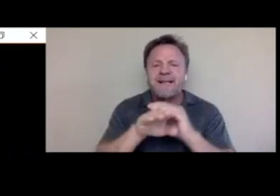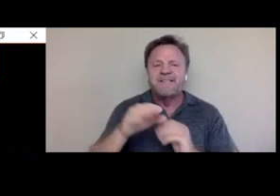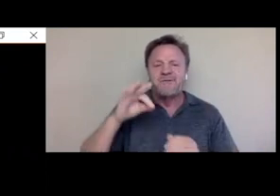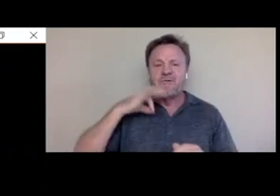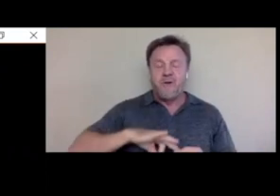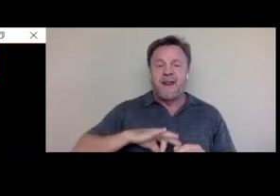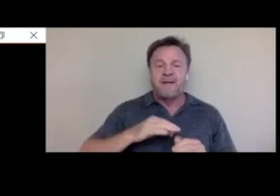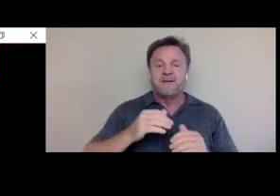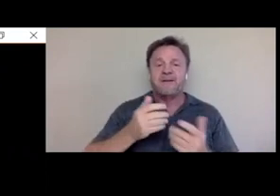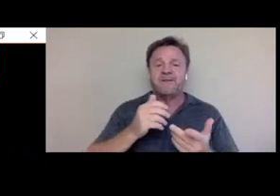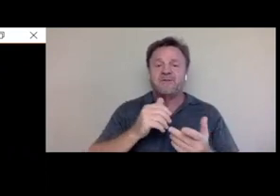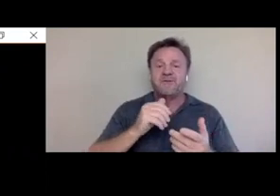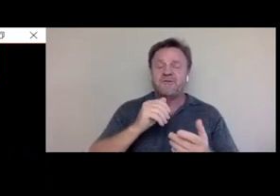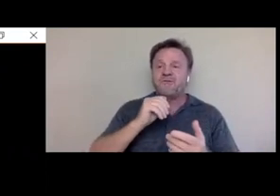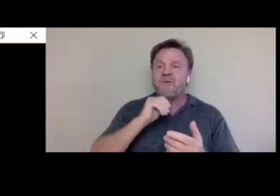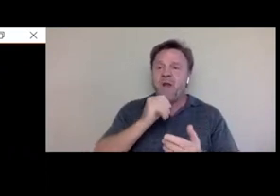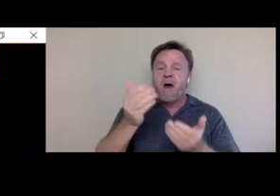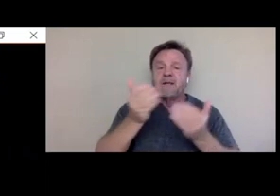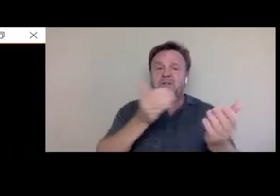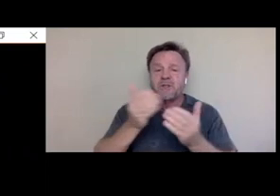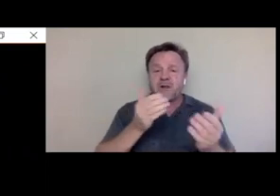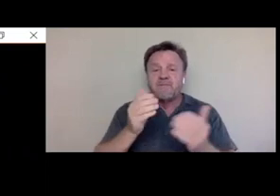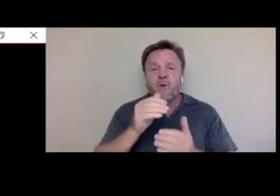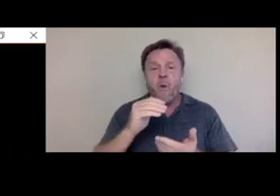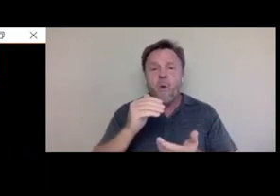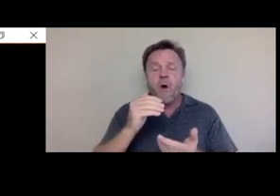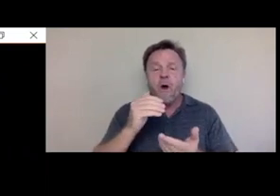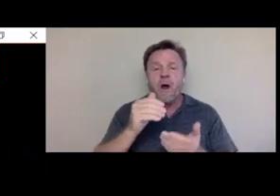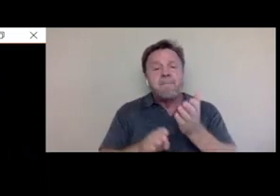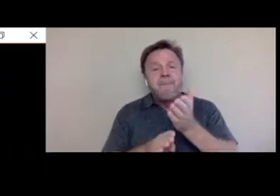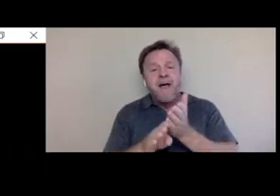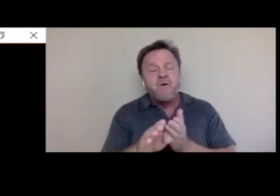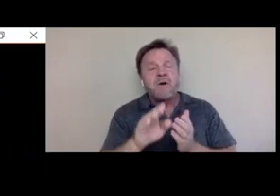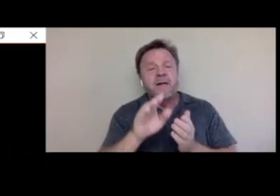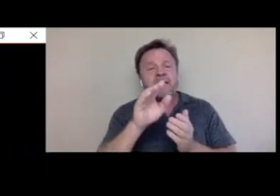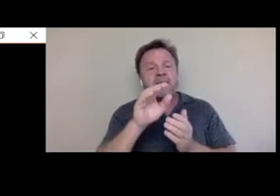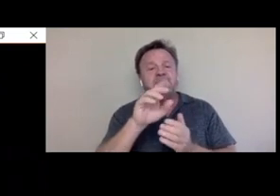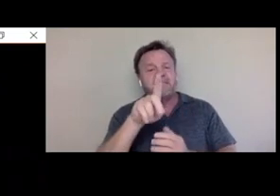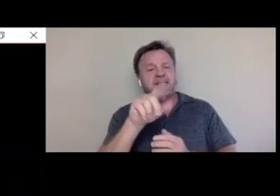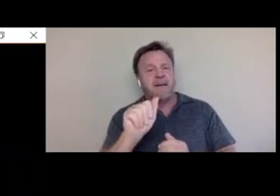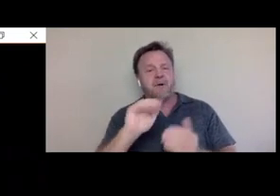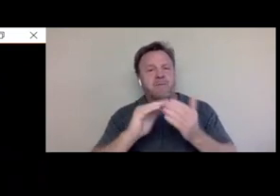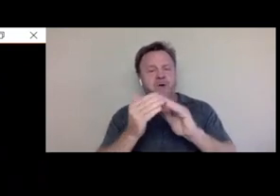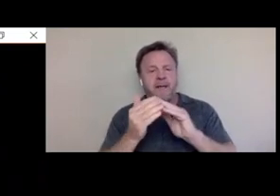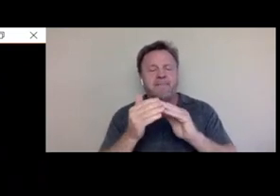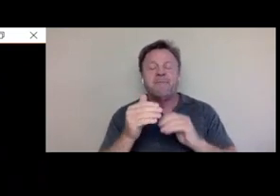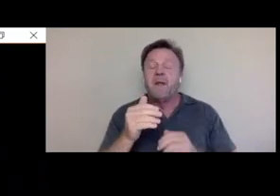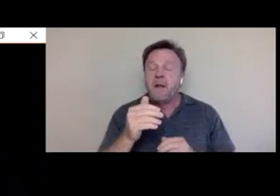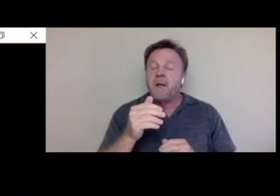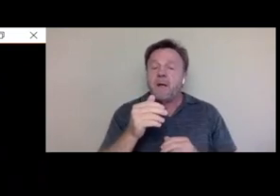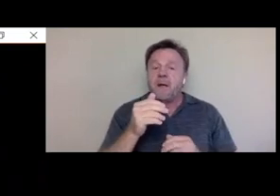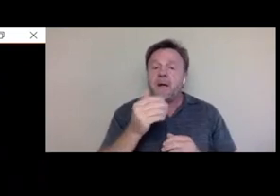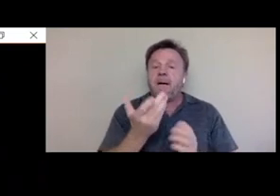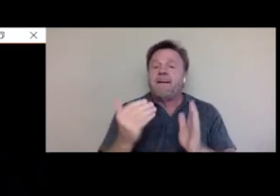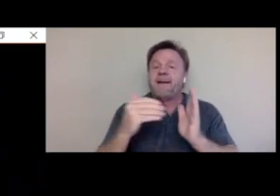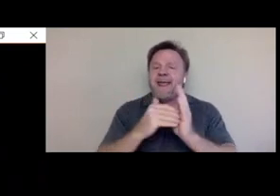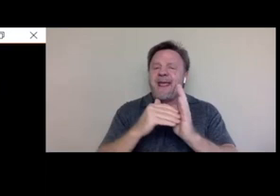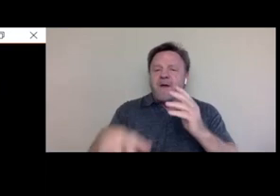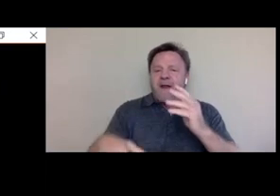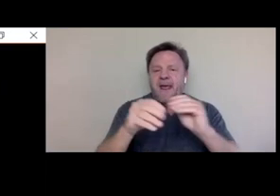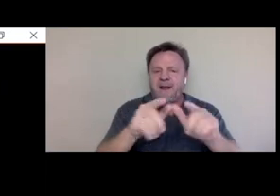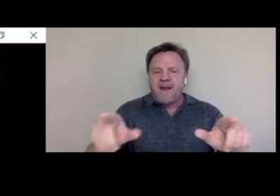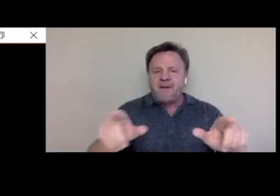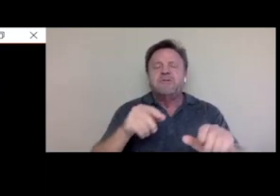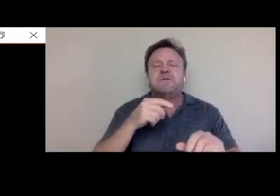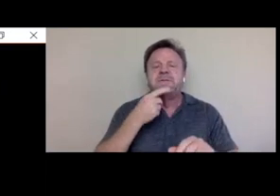or economically distressed minority communities? And here again is a way that we can put in language to say,